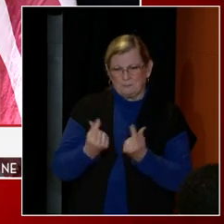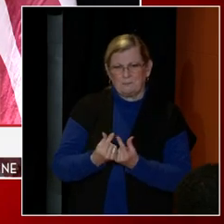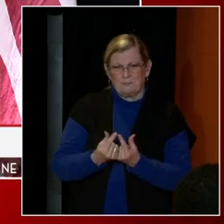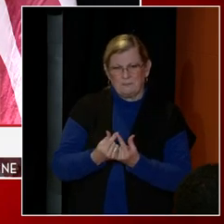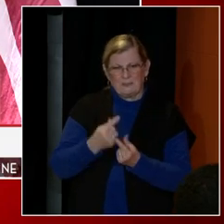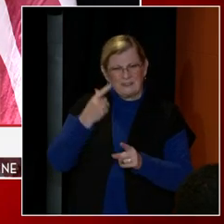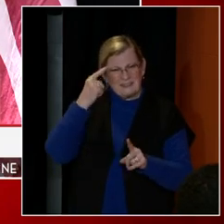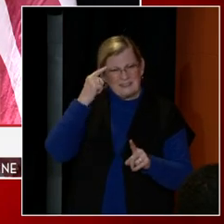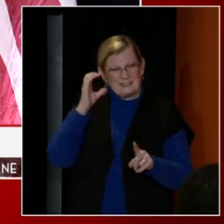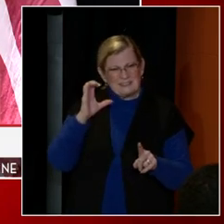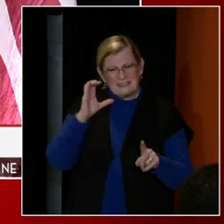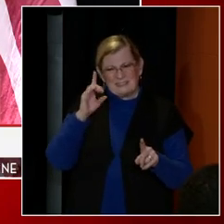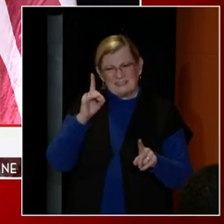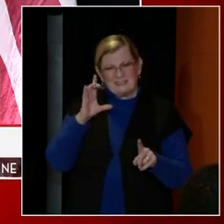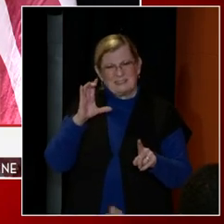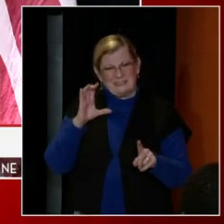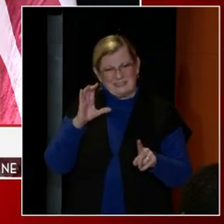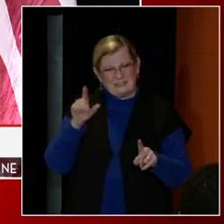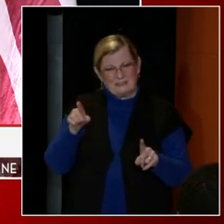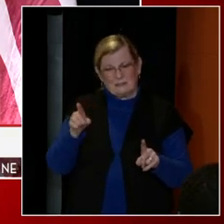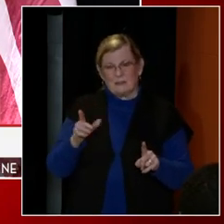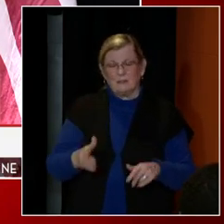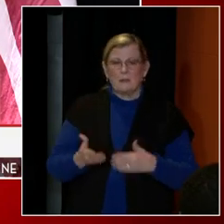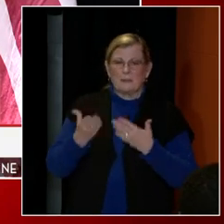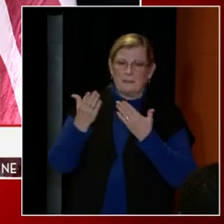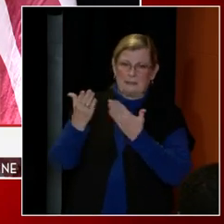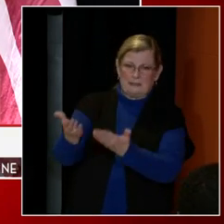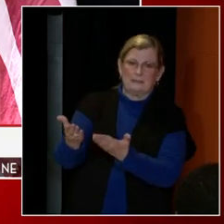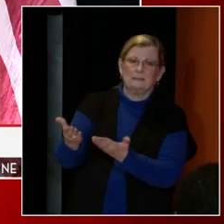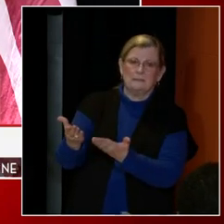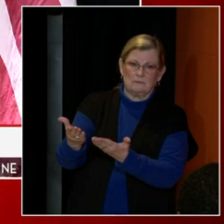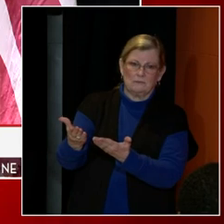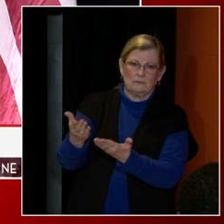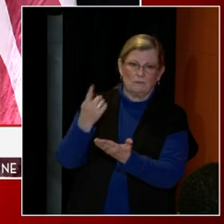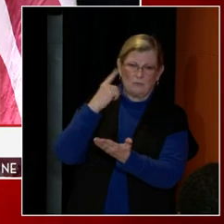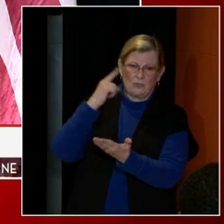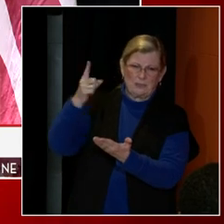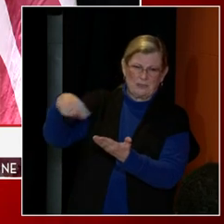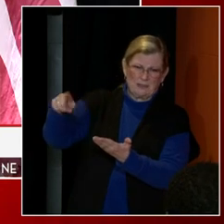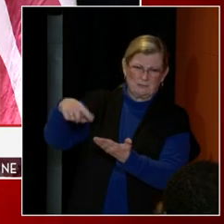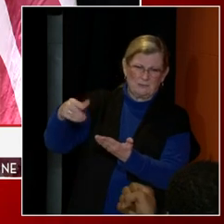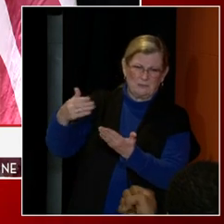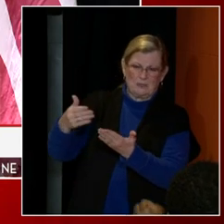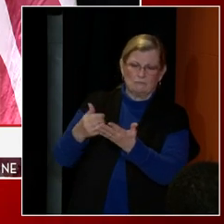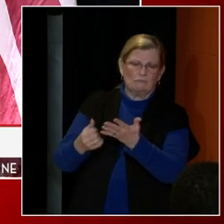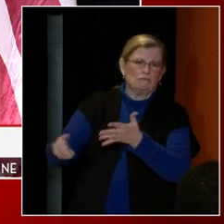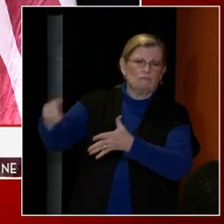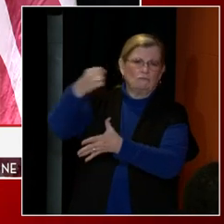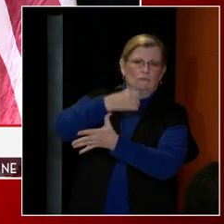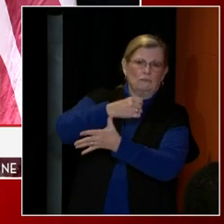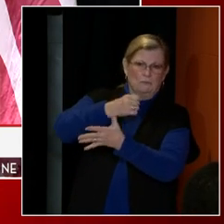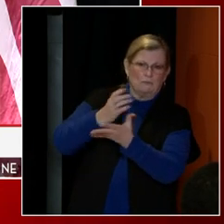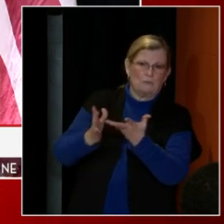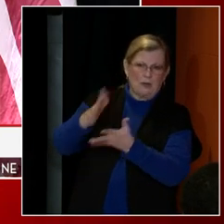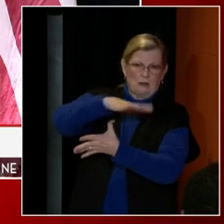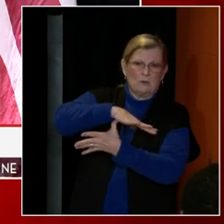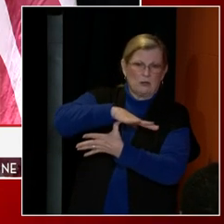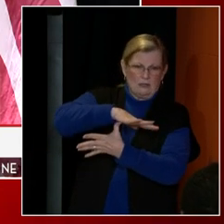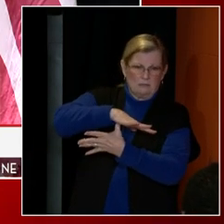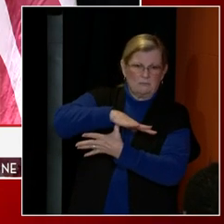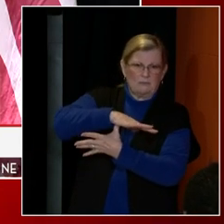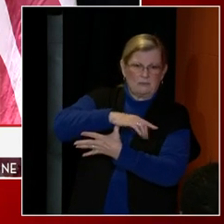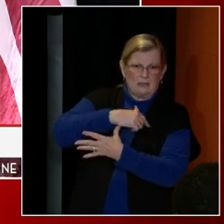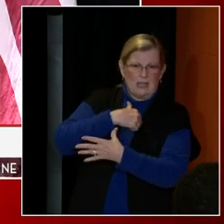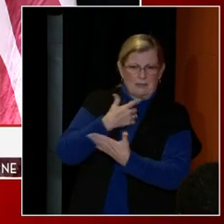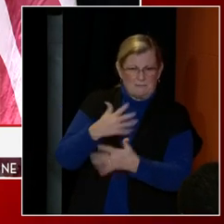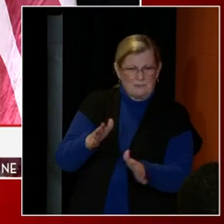CDC's recommendation is for them to be further up the list. Sure. So you'll recall that the plan that we posted is a draft